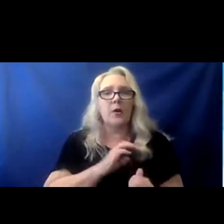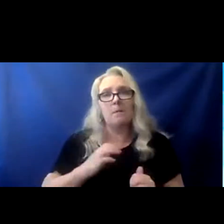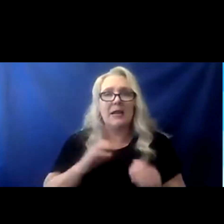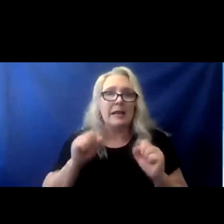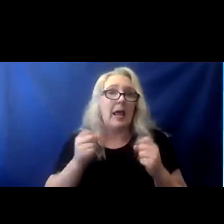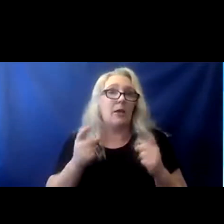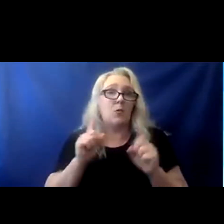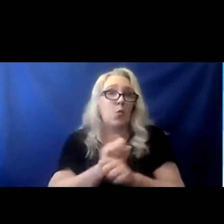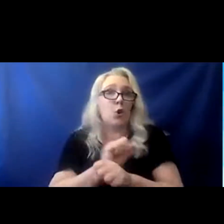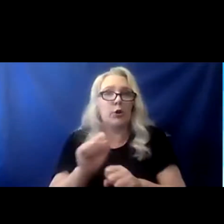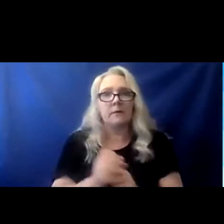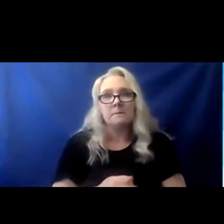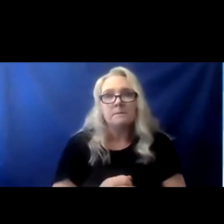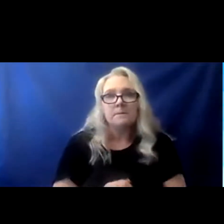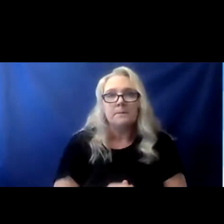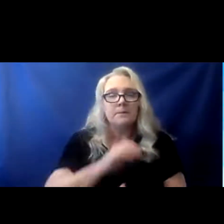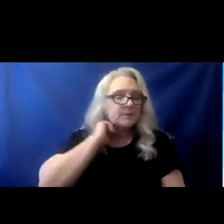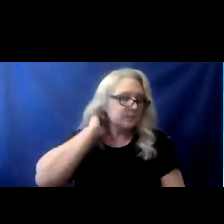some of the work.